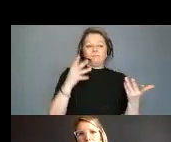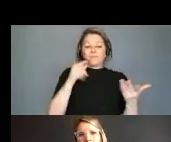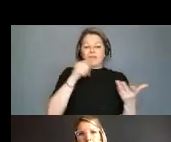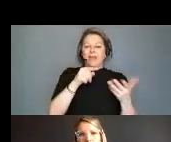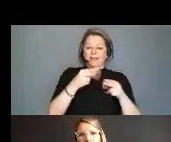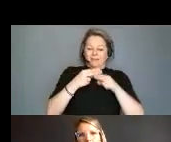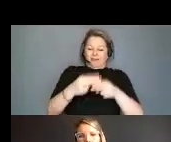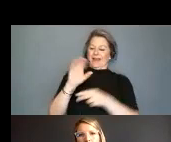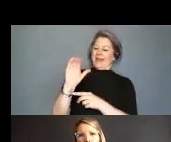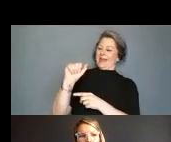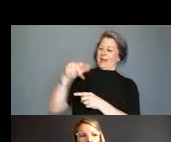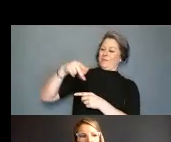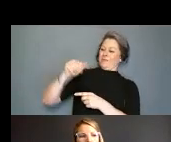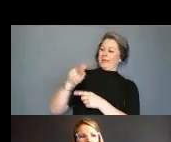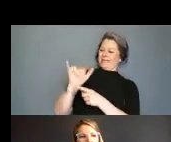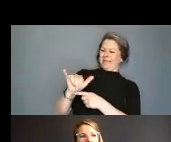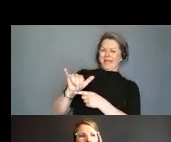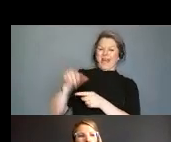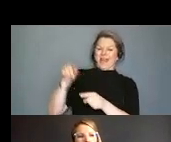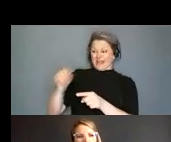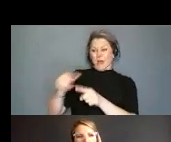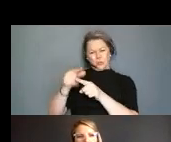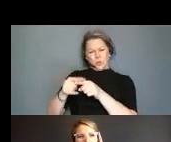capacity, which of course we'll discuss in greater detail.